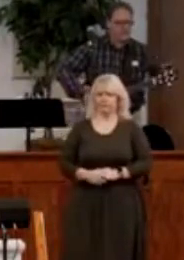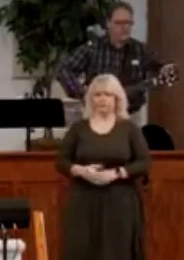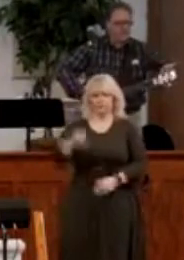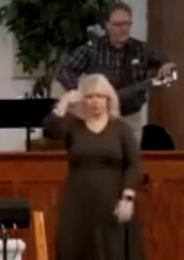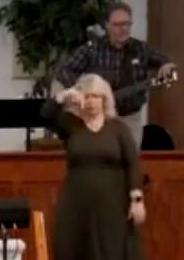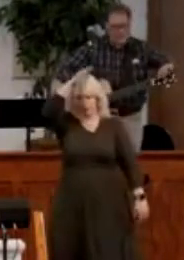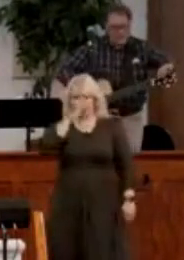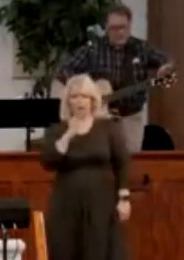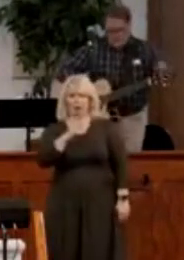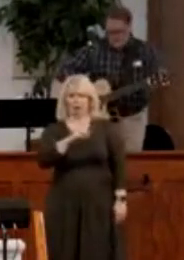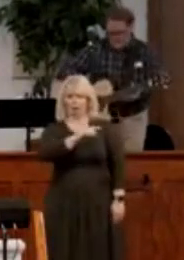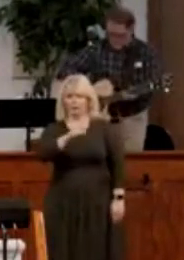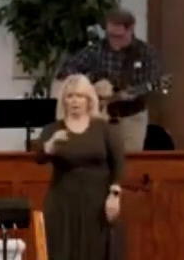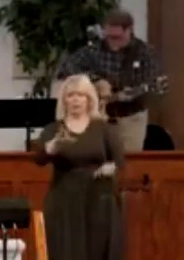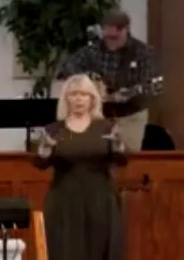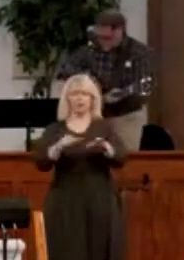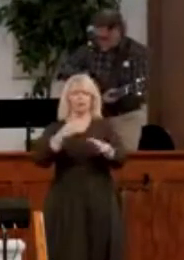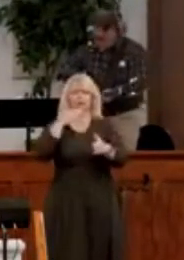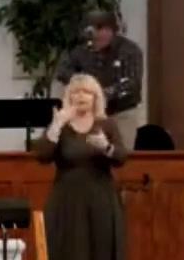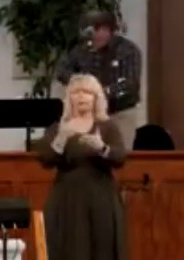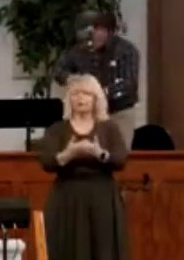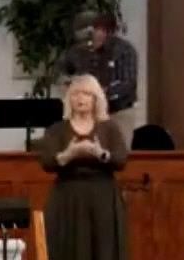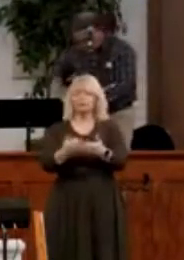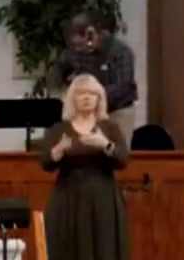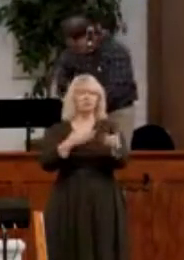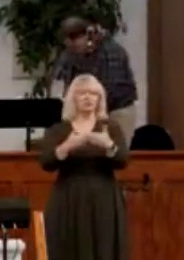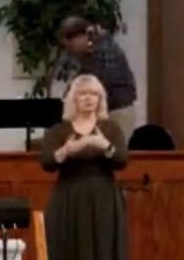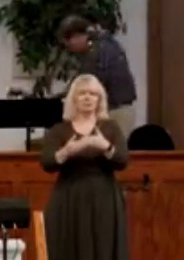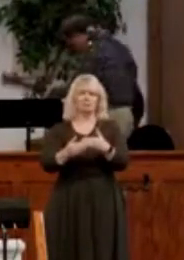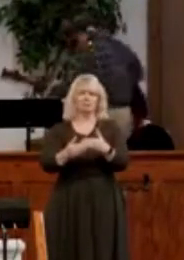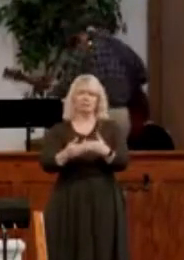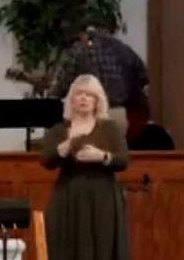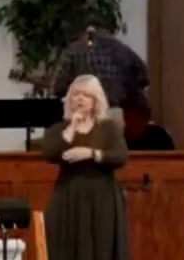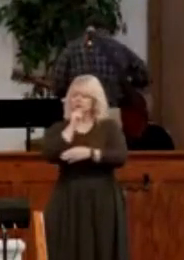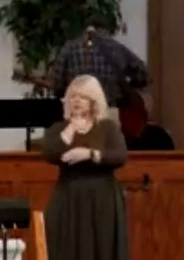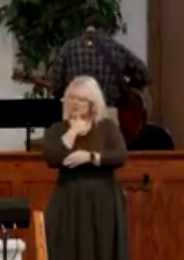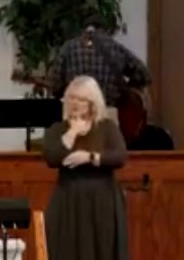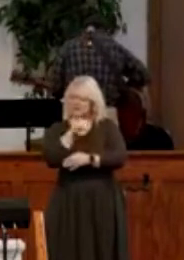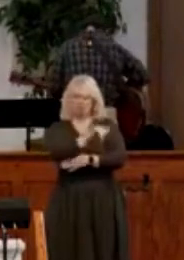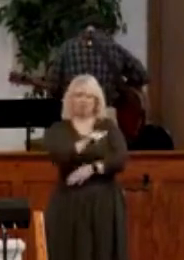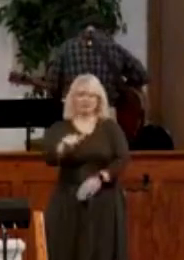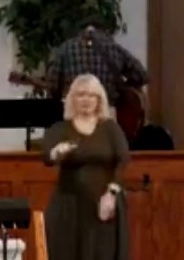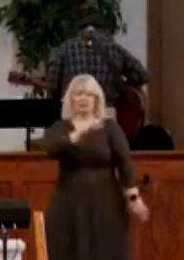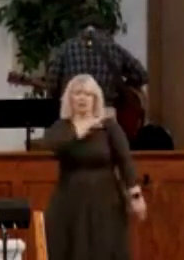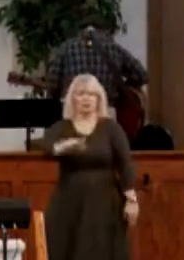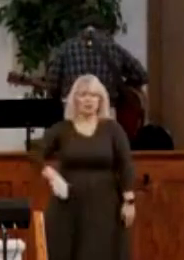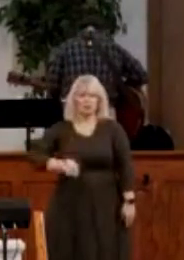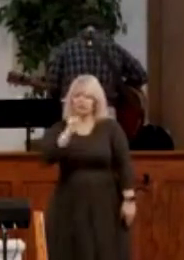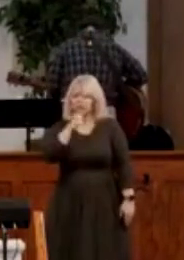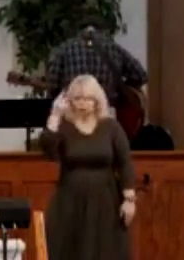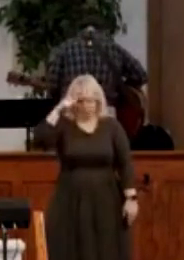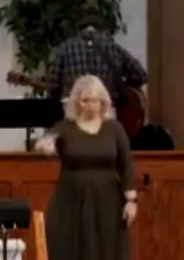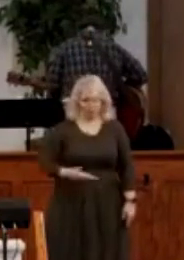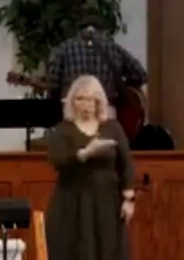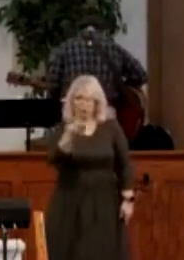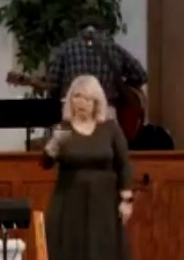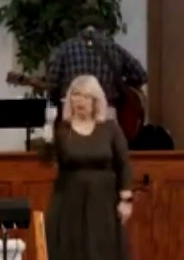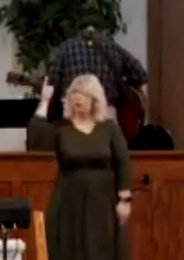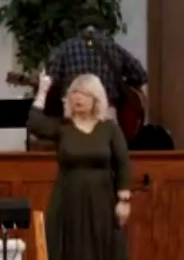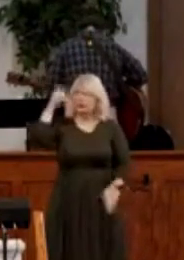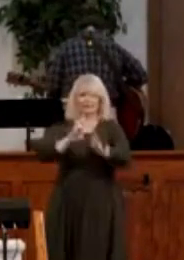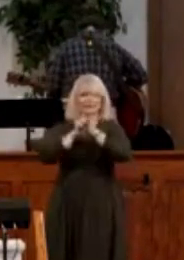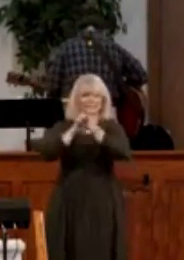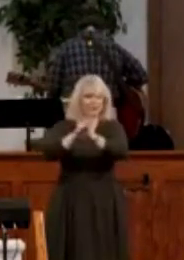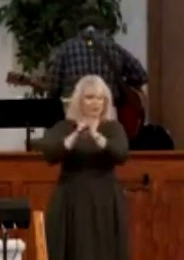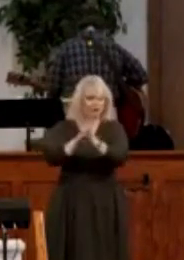For God called you to do good, even if it means suffering, just as Christ suffered for you. He is your example, and